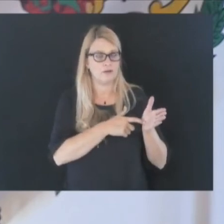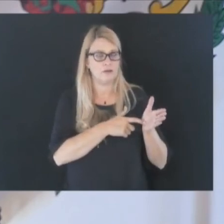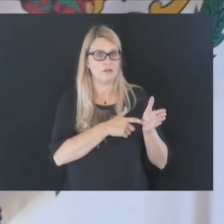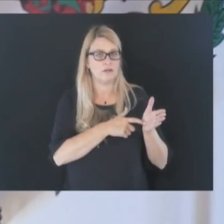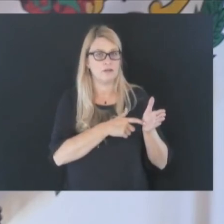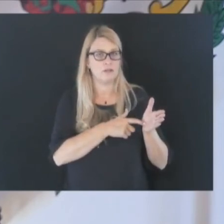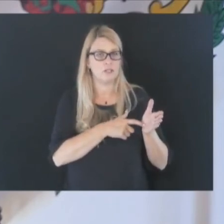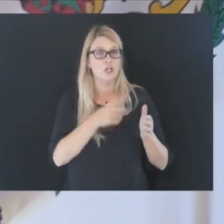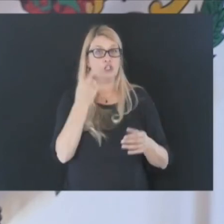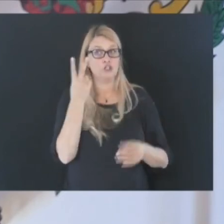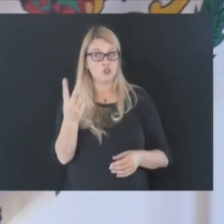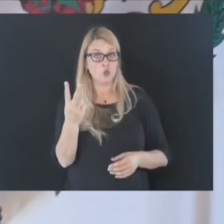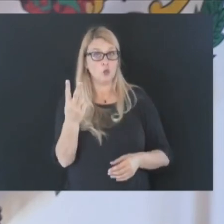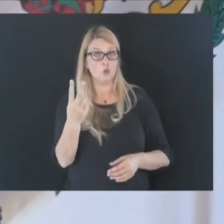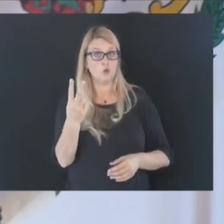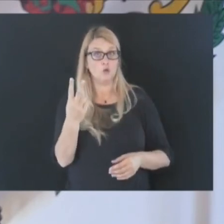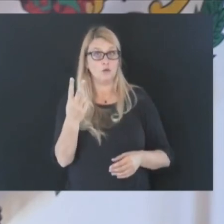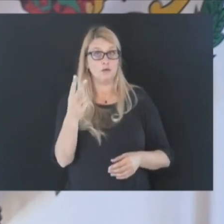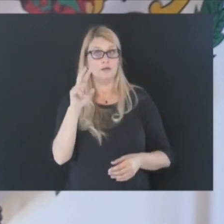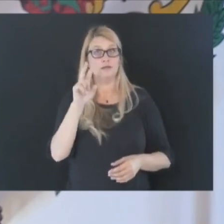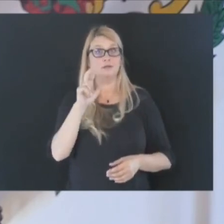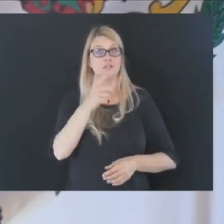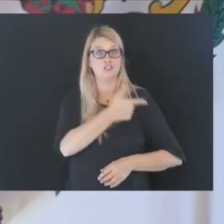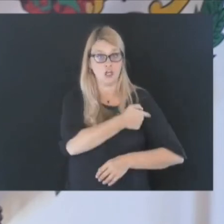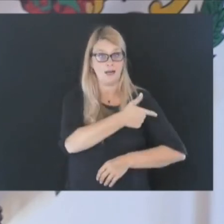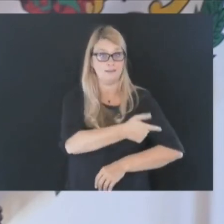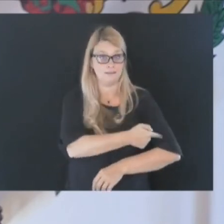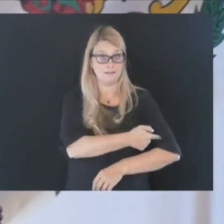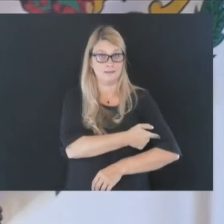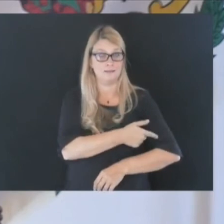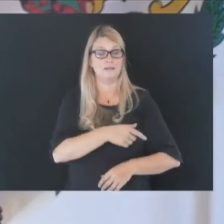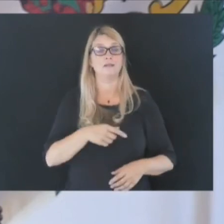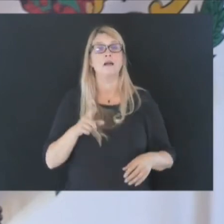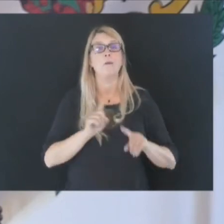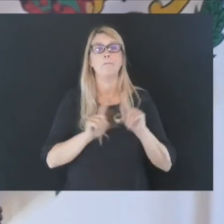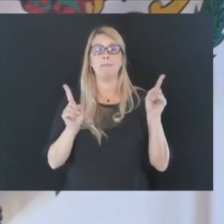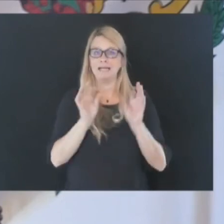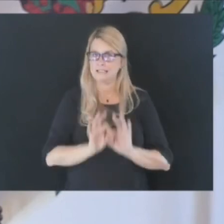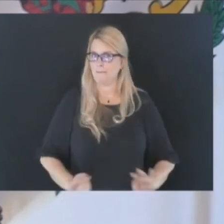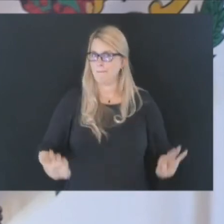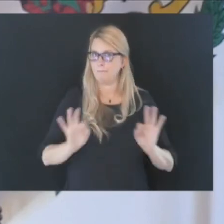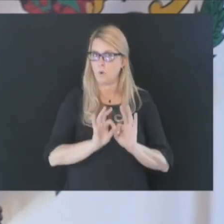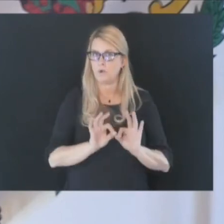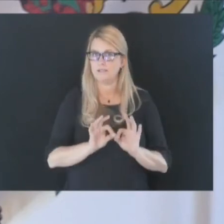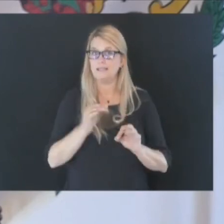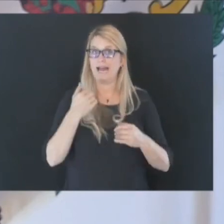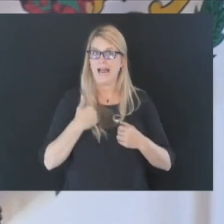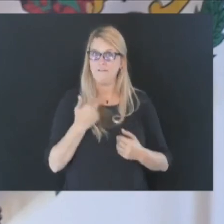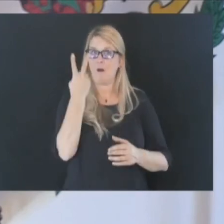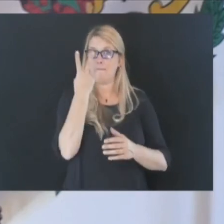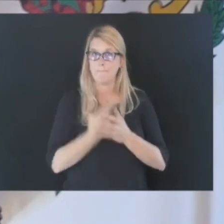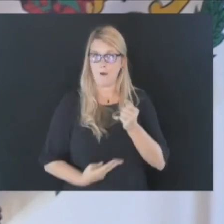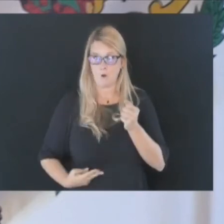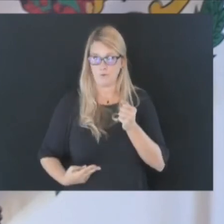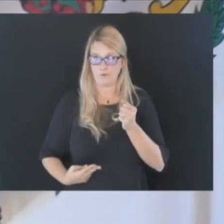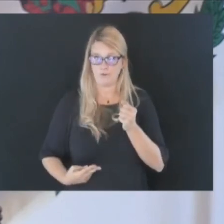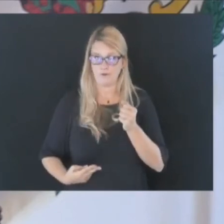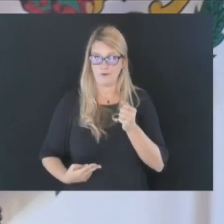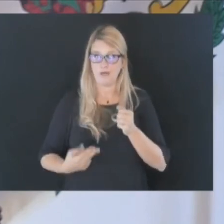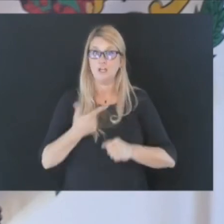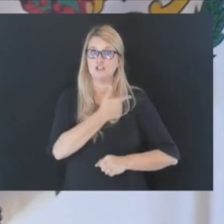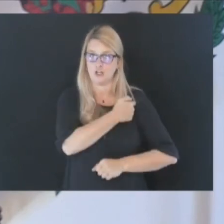2 doses, and it is extremely important to receive both doses of this